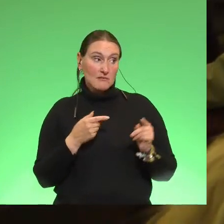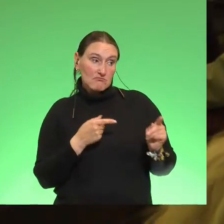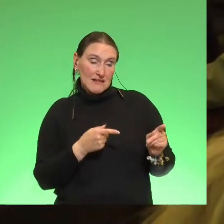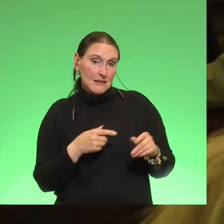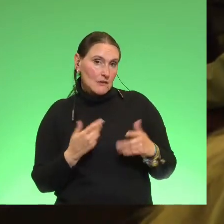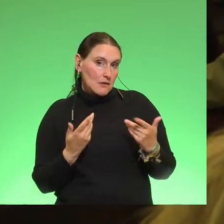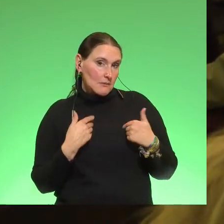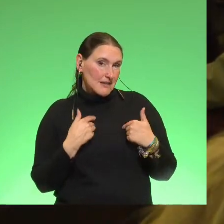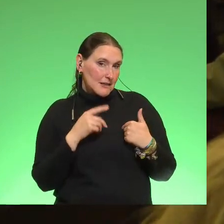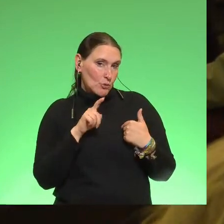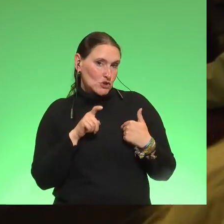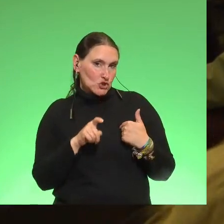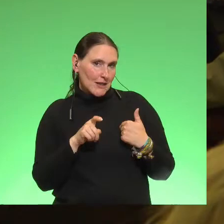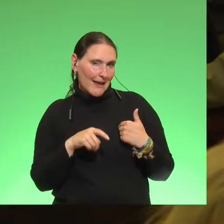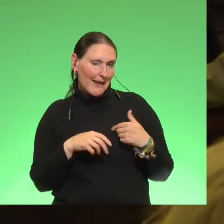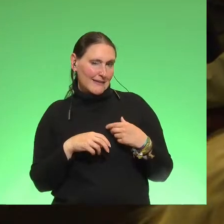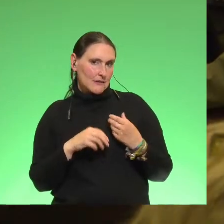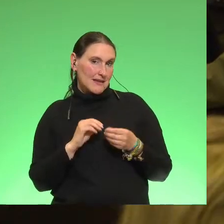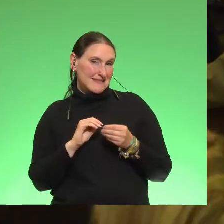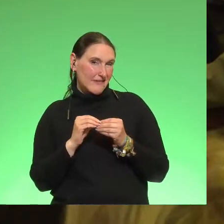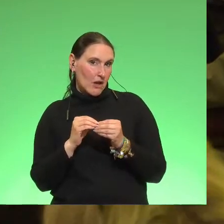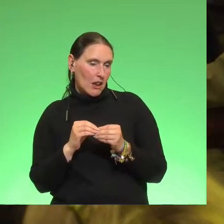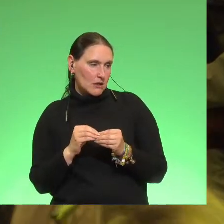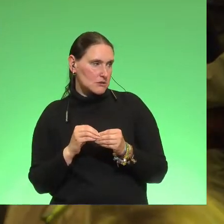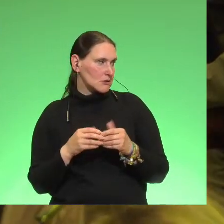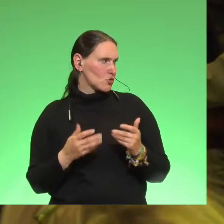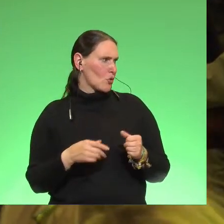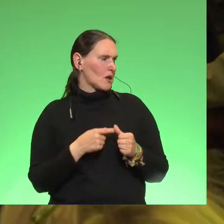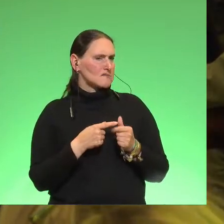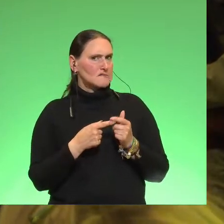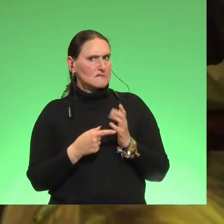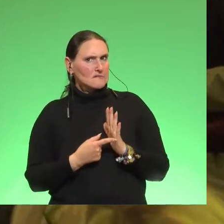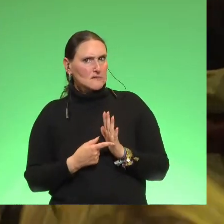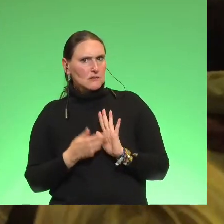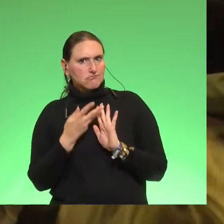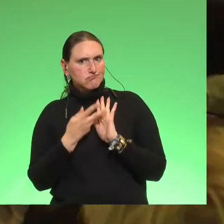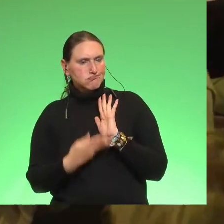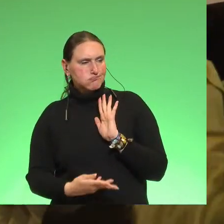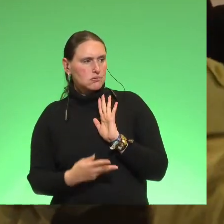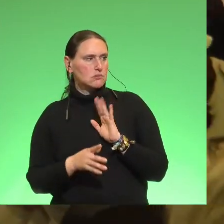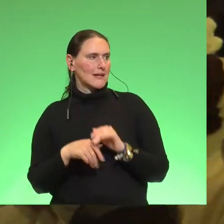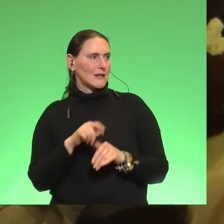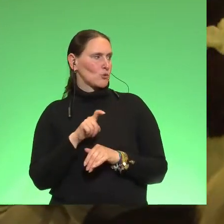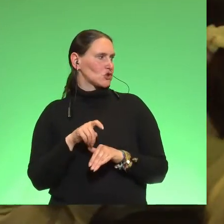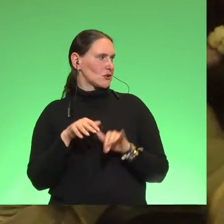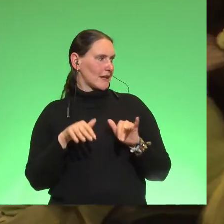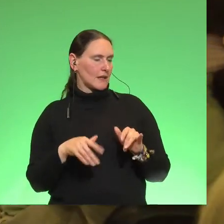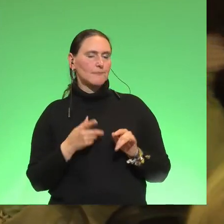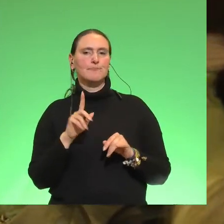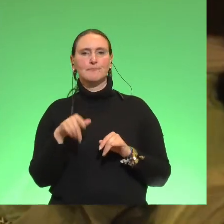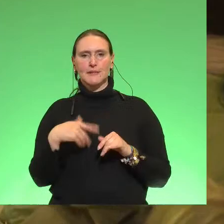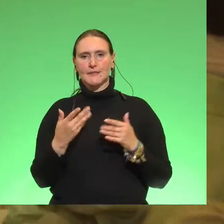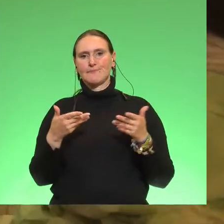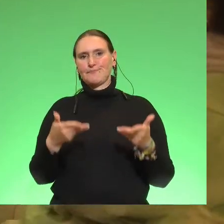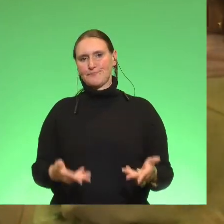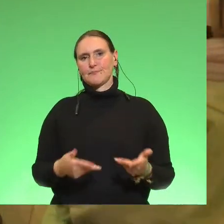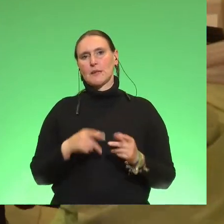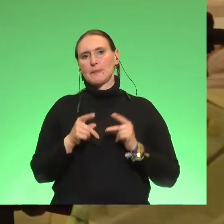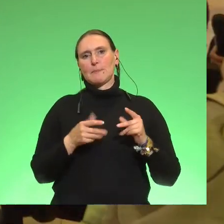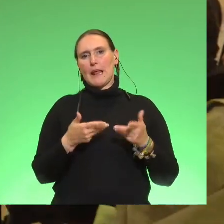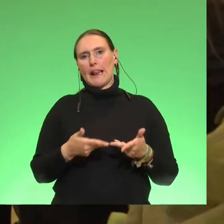difficult question. There's many questions, but yes, there is from the conversations with also people here,